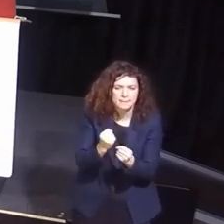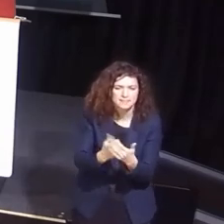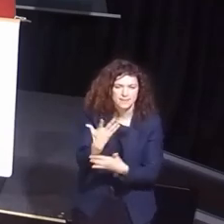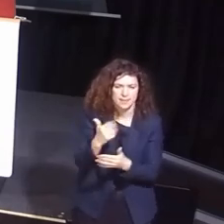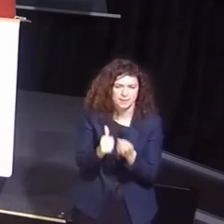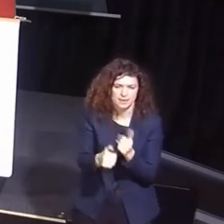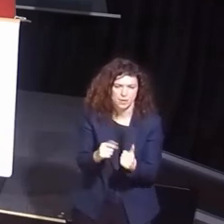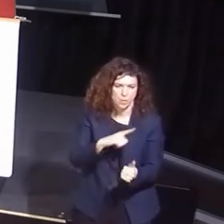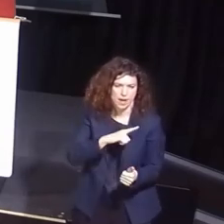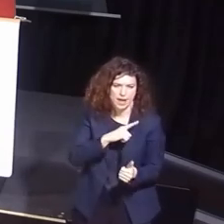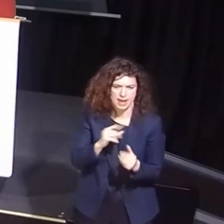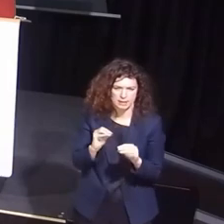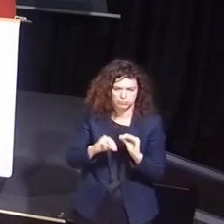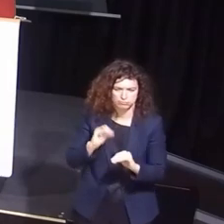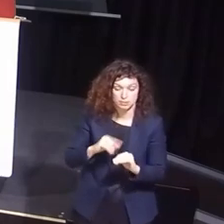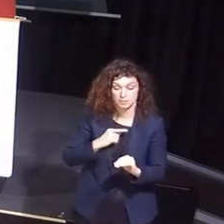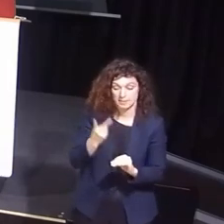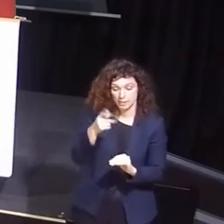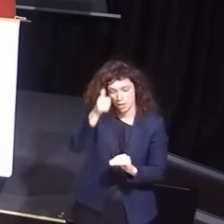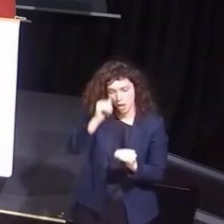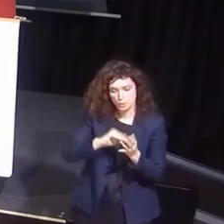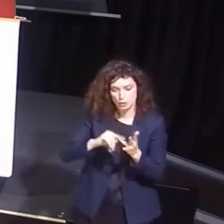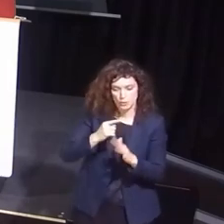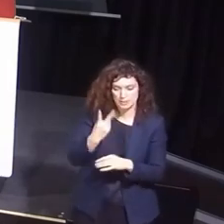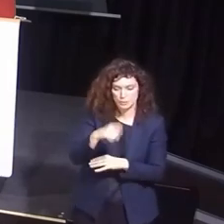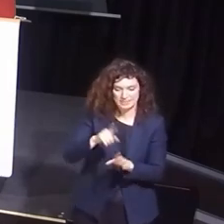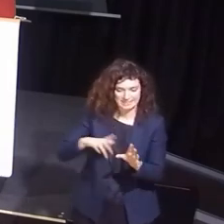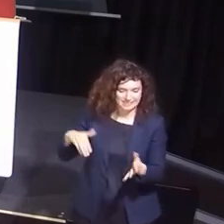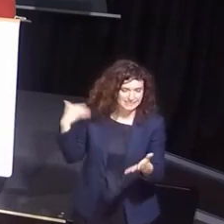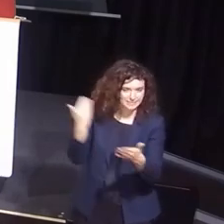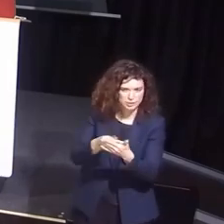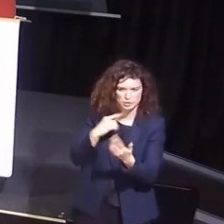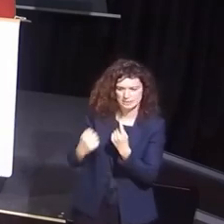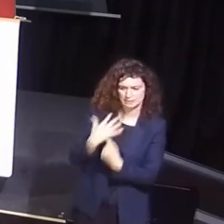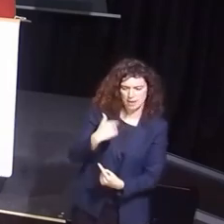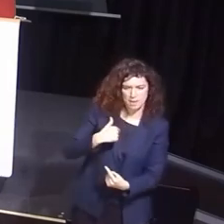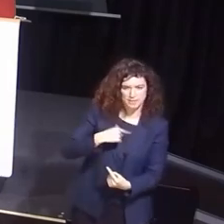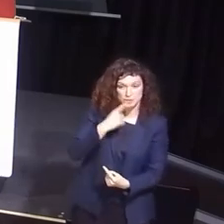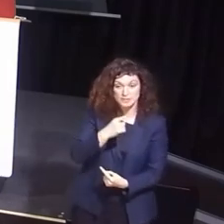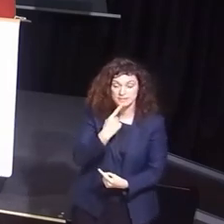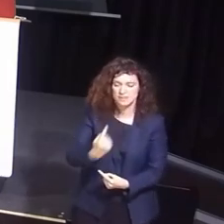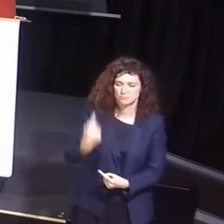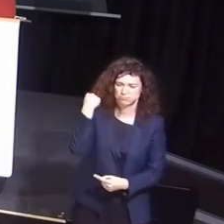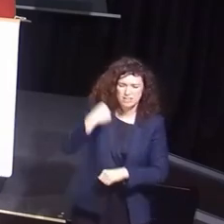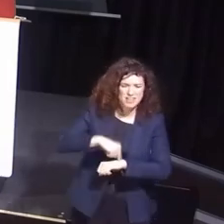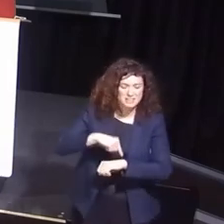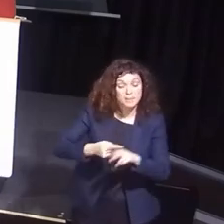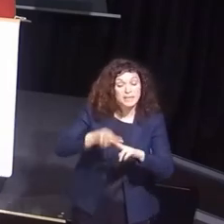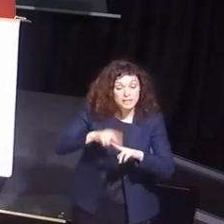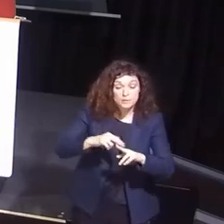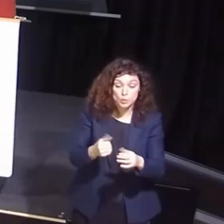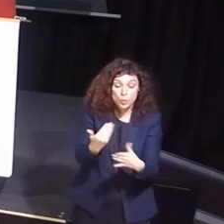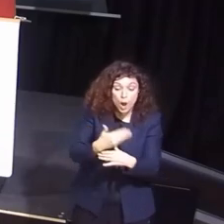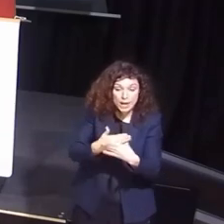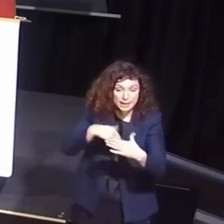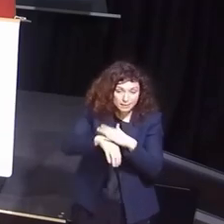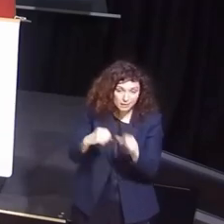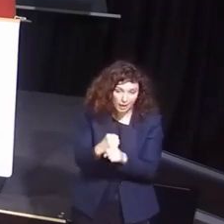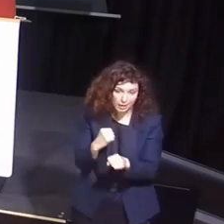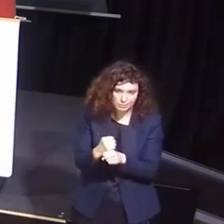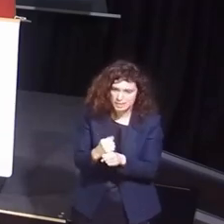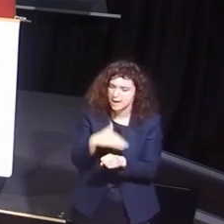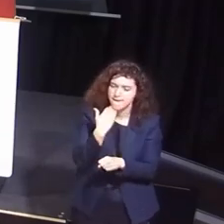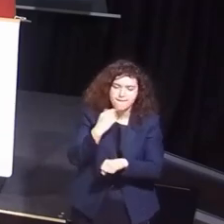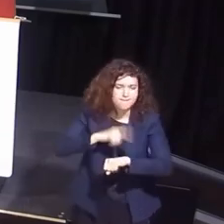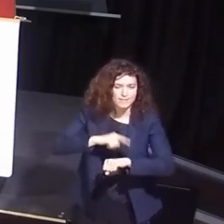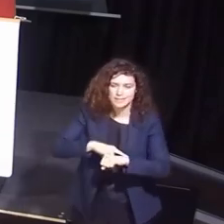years, and she really inspired me to get into the industry. But back in the day, she told me, when you work in games, you don't have time to play games. And like, I understood that. Like, I know